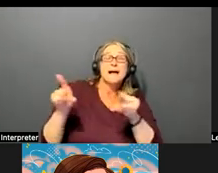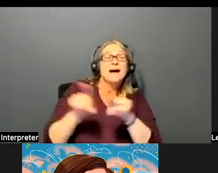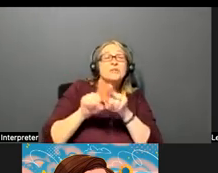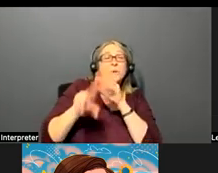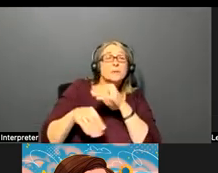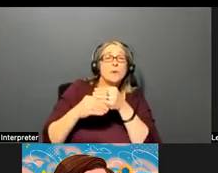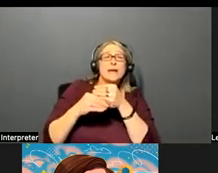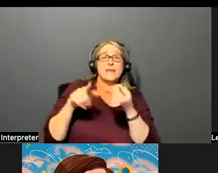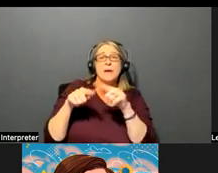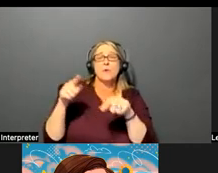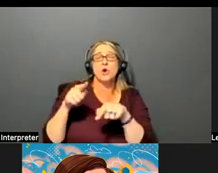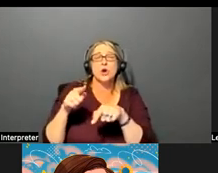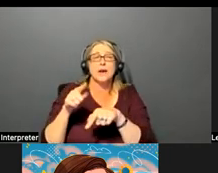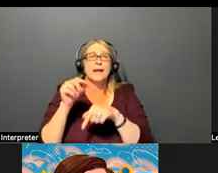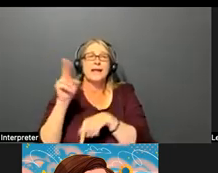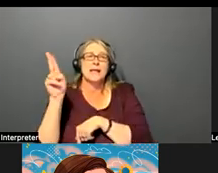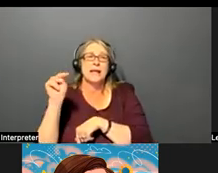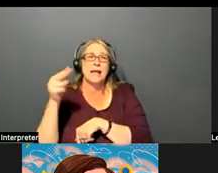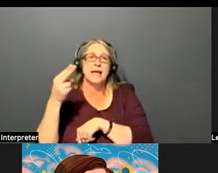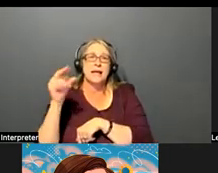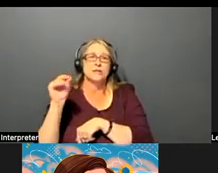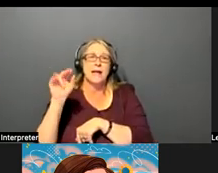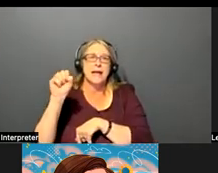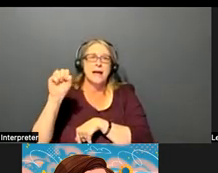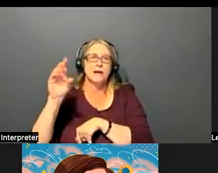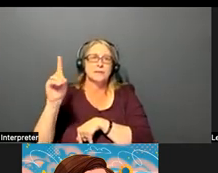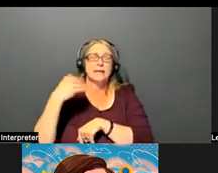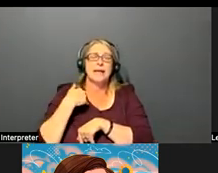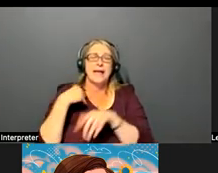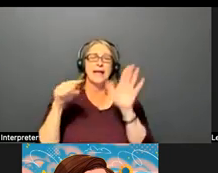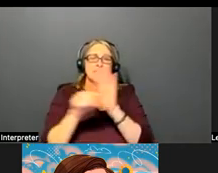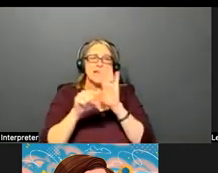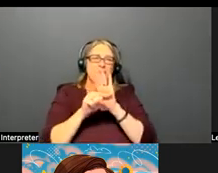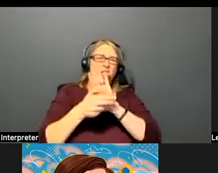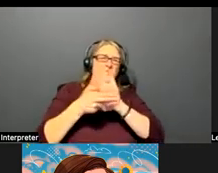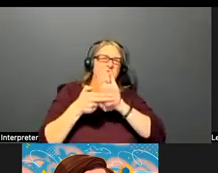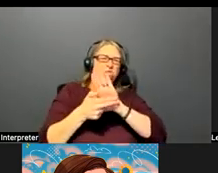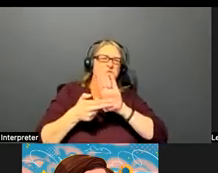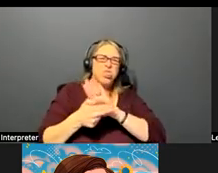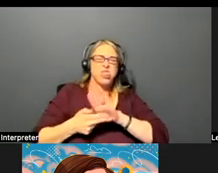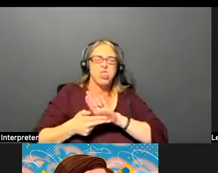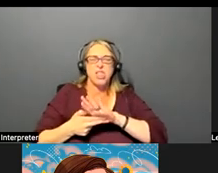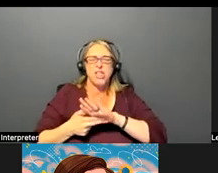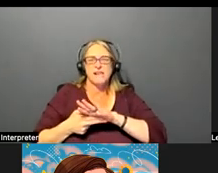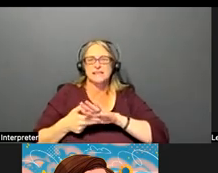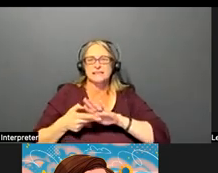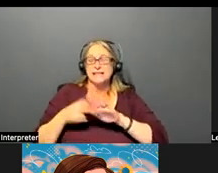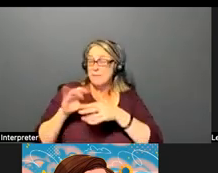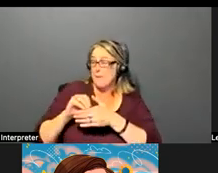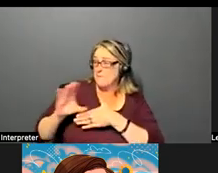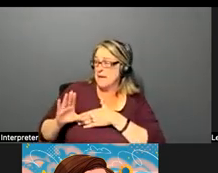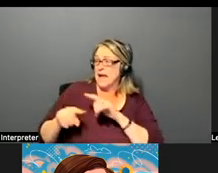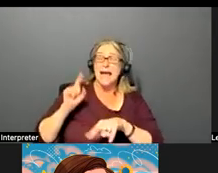that word unhoused can hold a lot of stigma in thinking that they are omitted from